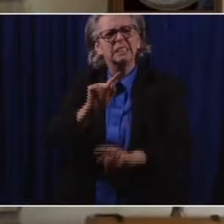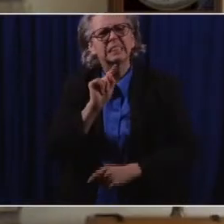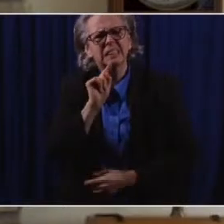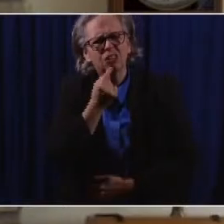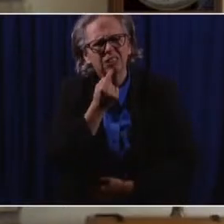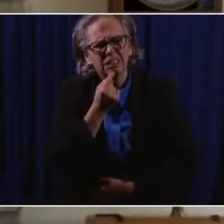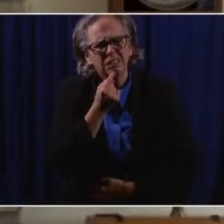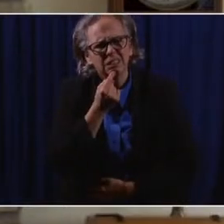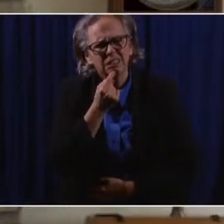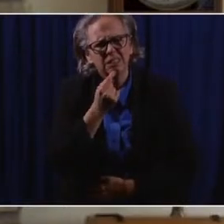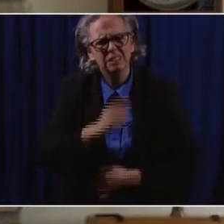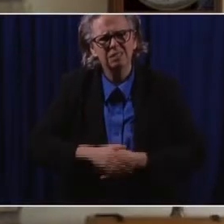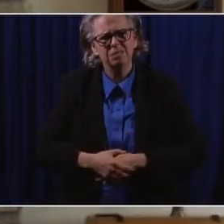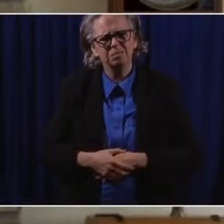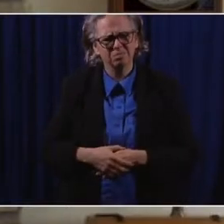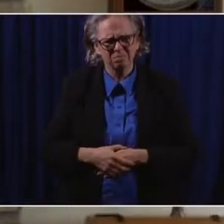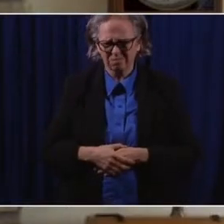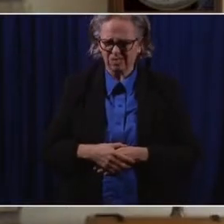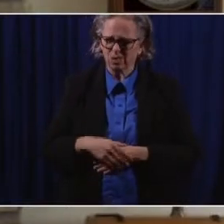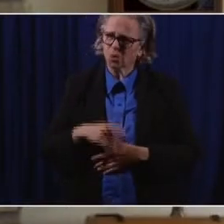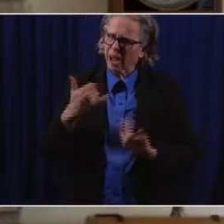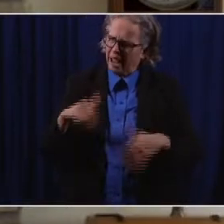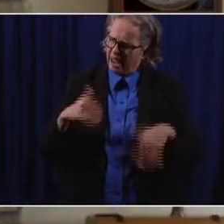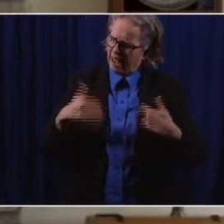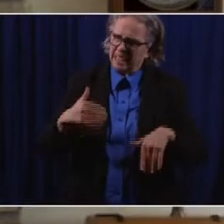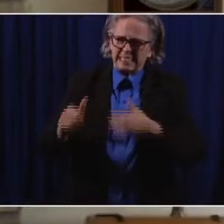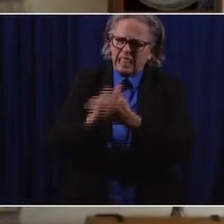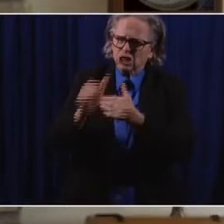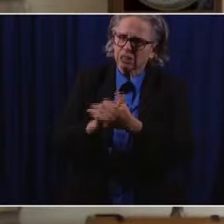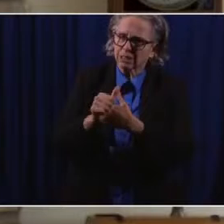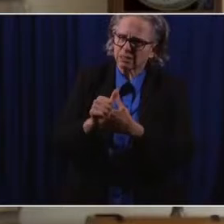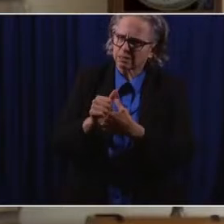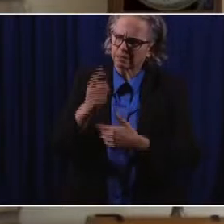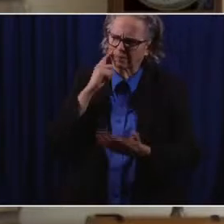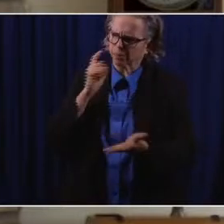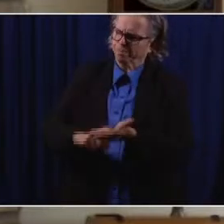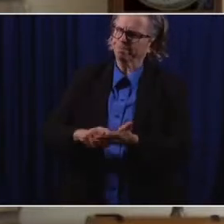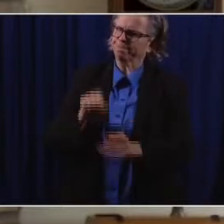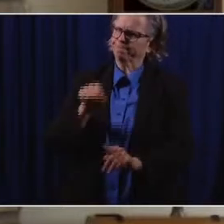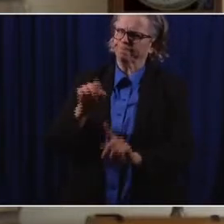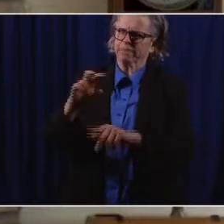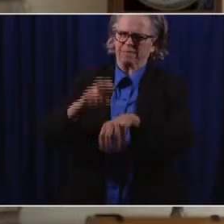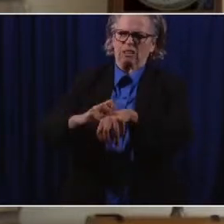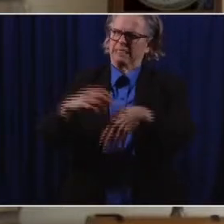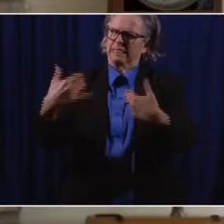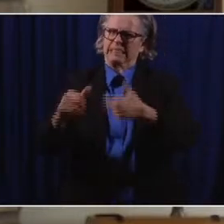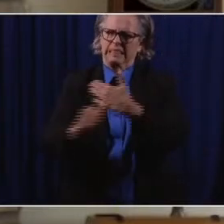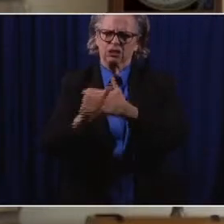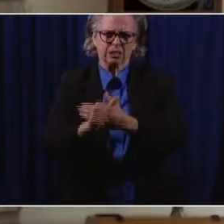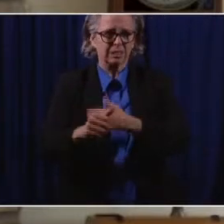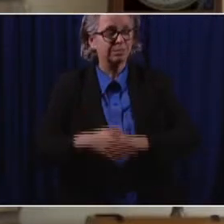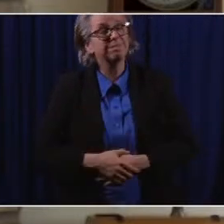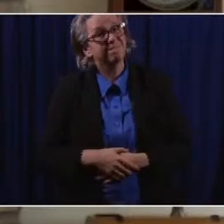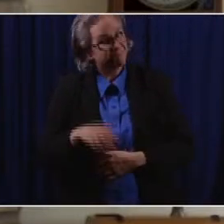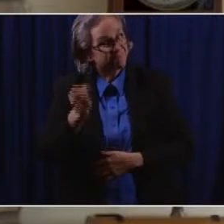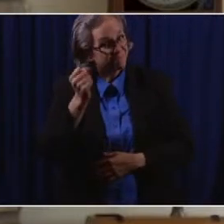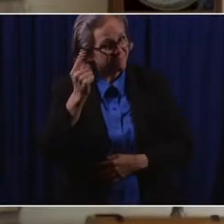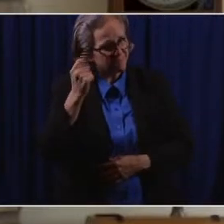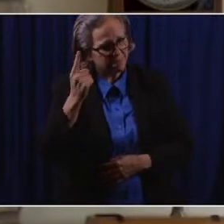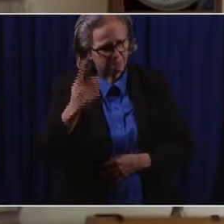enemy, knowing that it poses a great risk to our ability to keep Ohio safe, keep Ohio open.